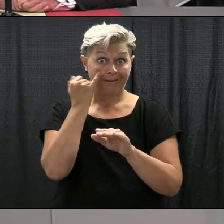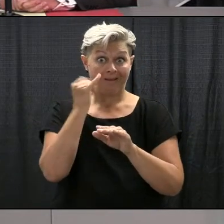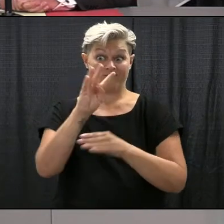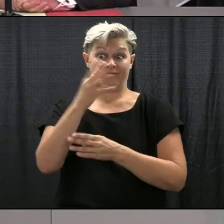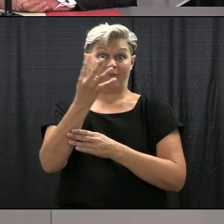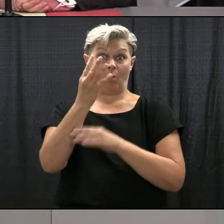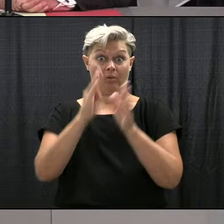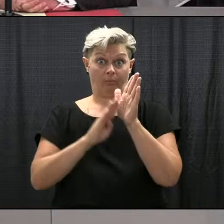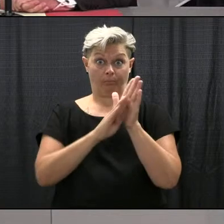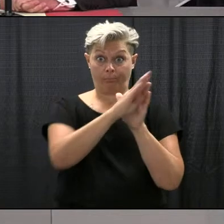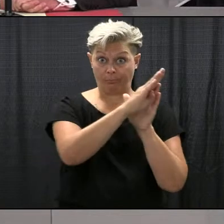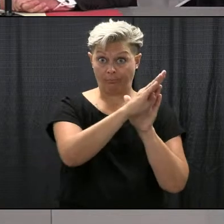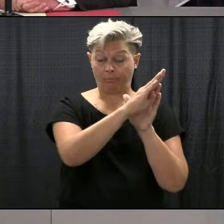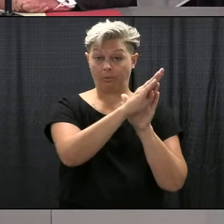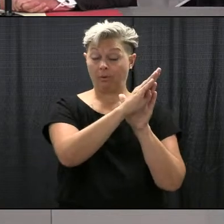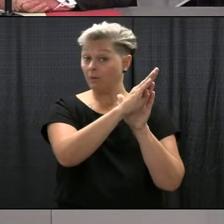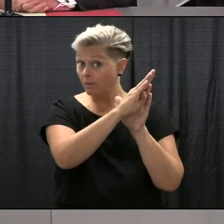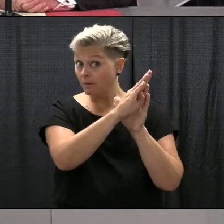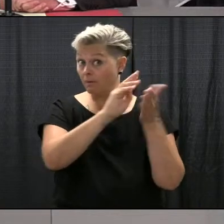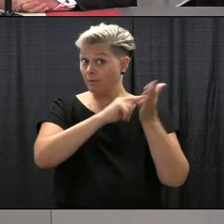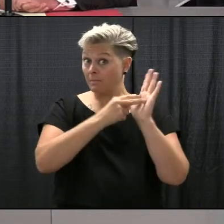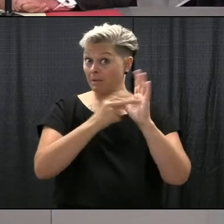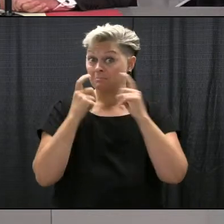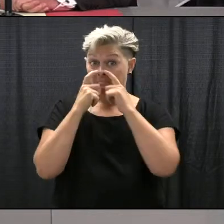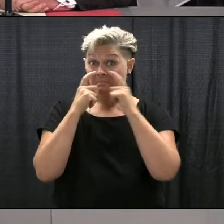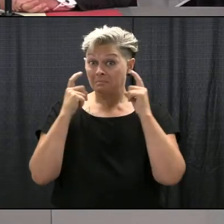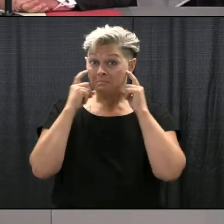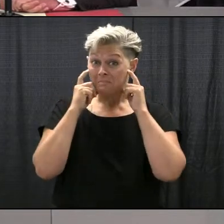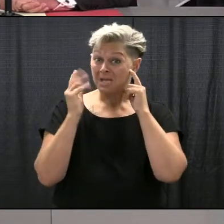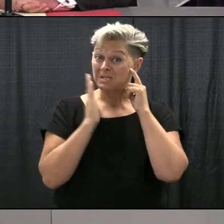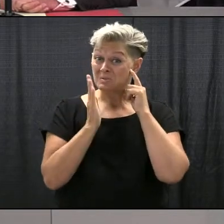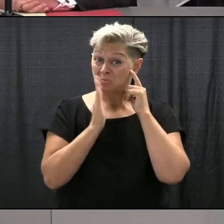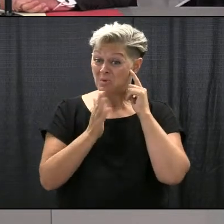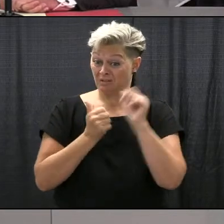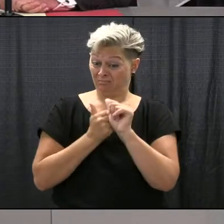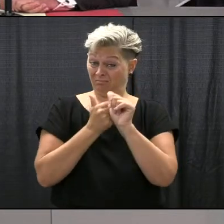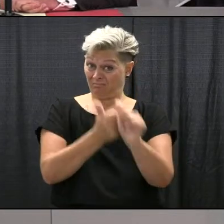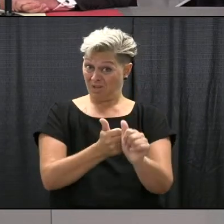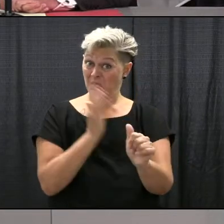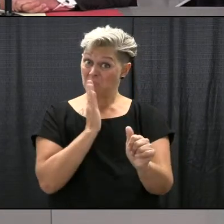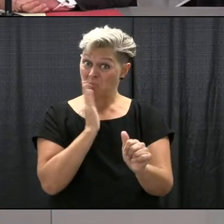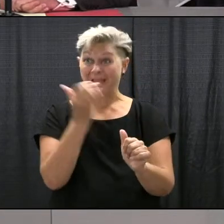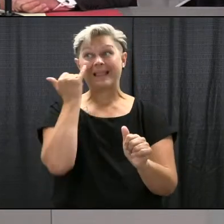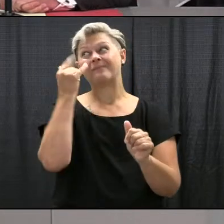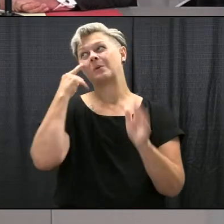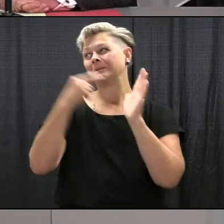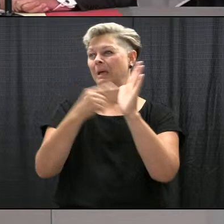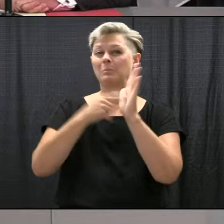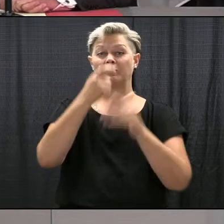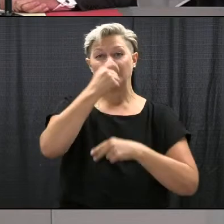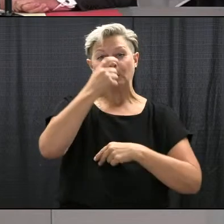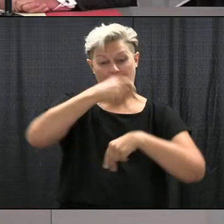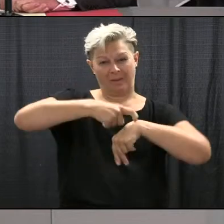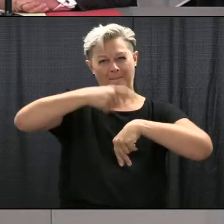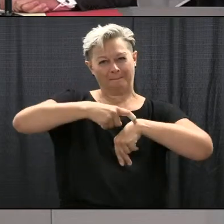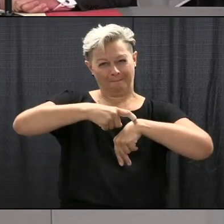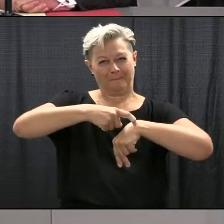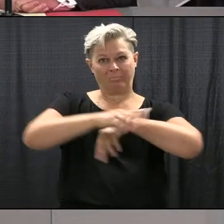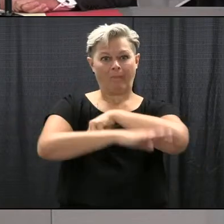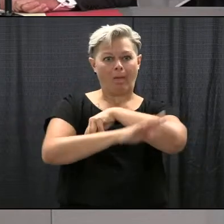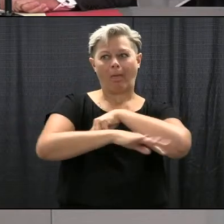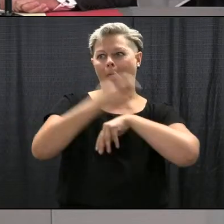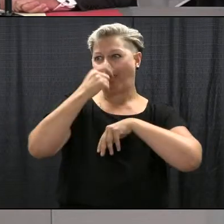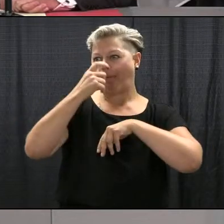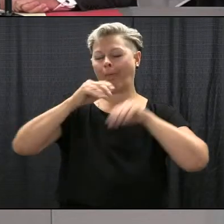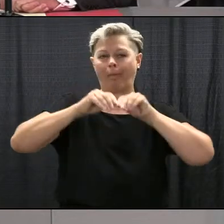you foresee masks being part of general guidance whenever there is flu season, for example? I mean, could that be part of just the